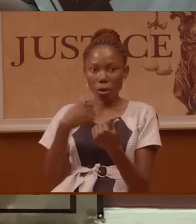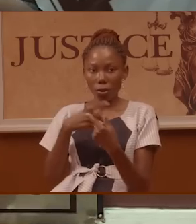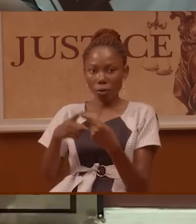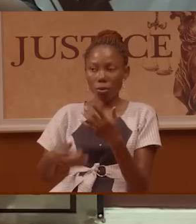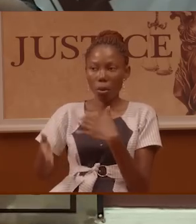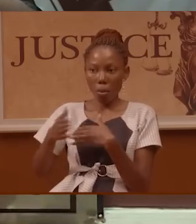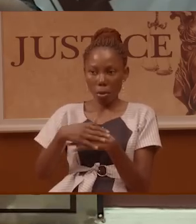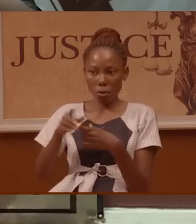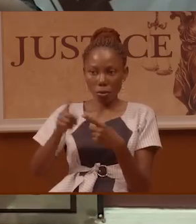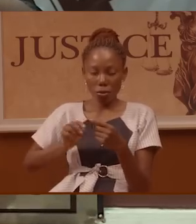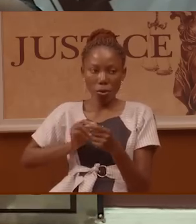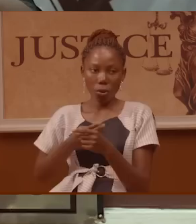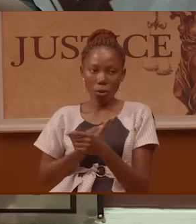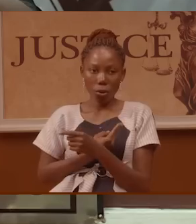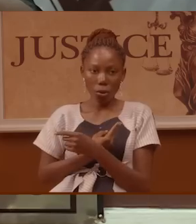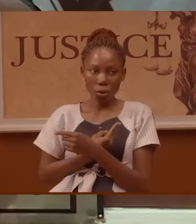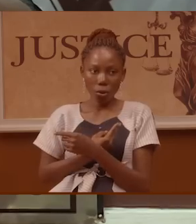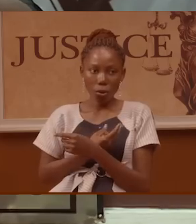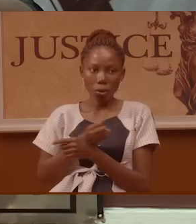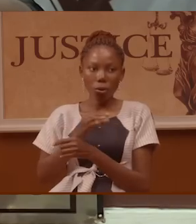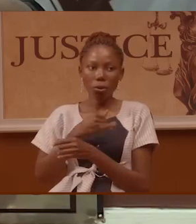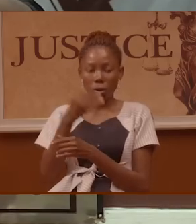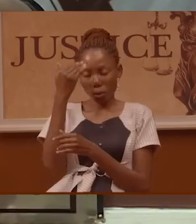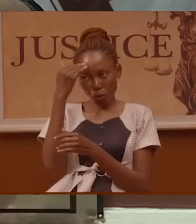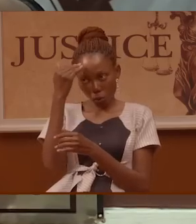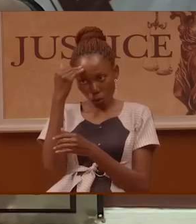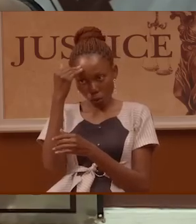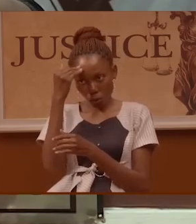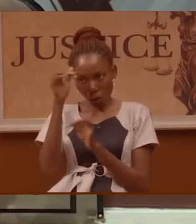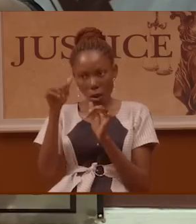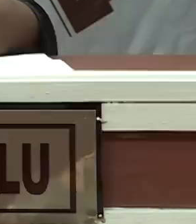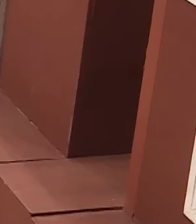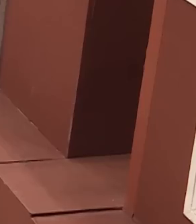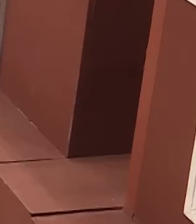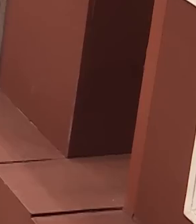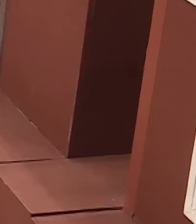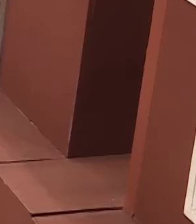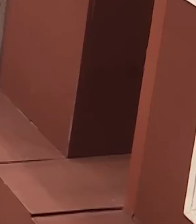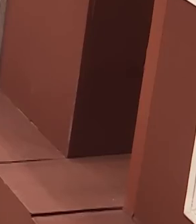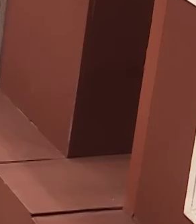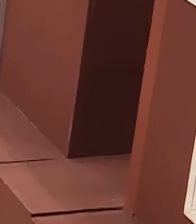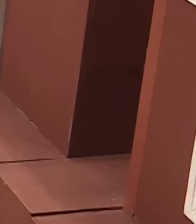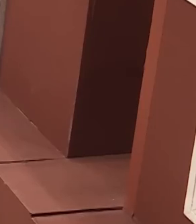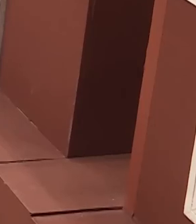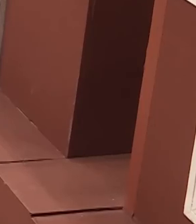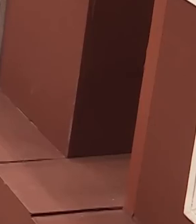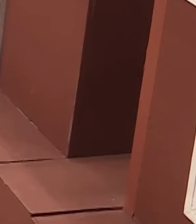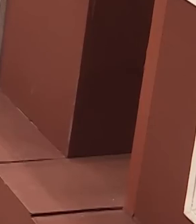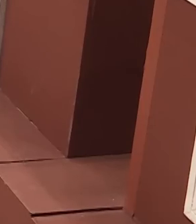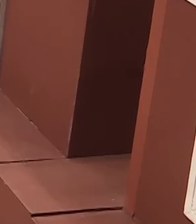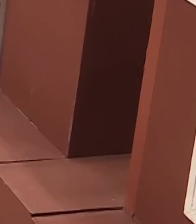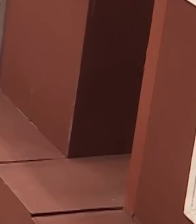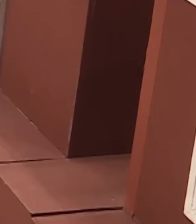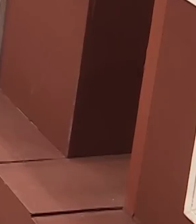back to us so that we know the situation on ground. Do I make sense? Yeah,